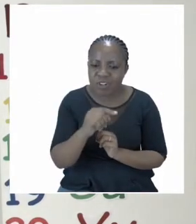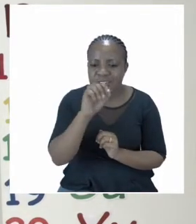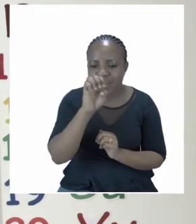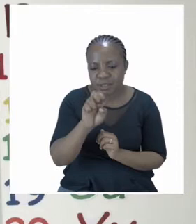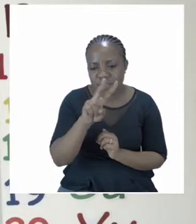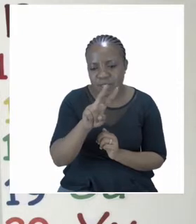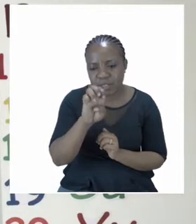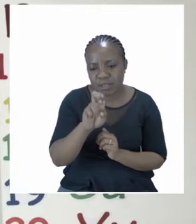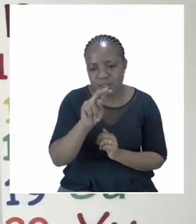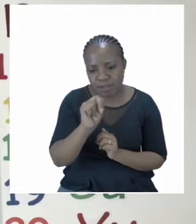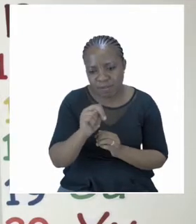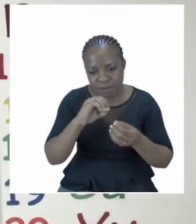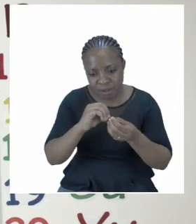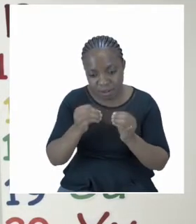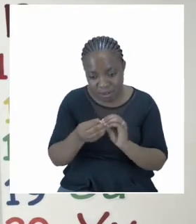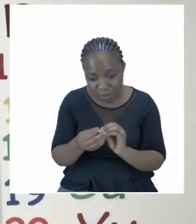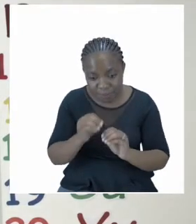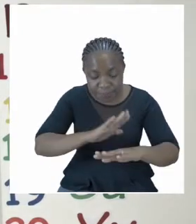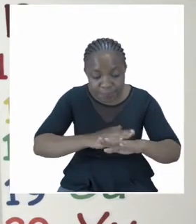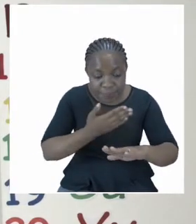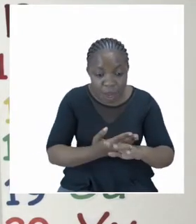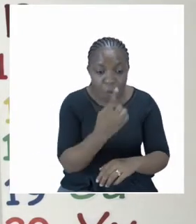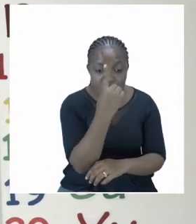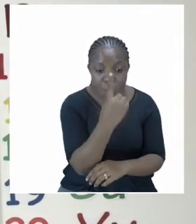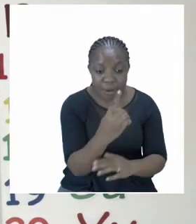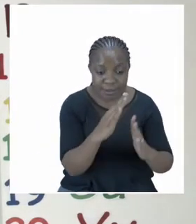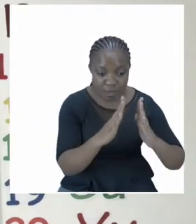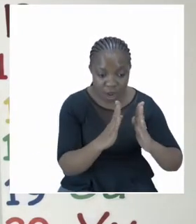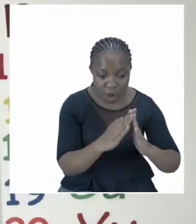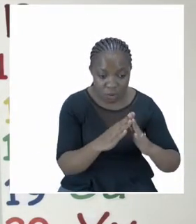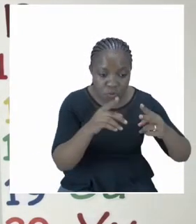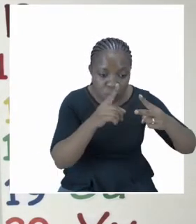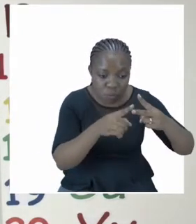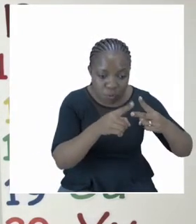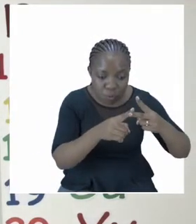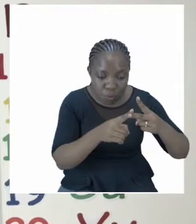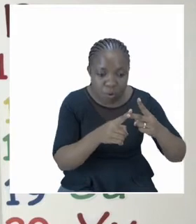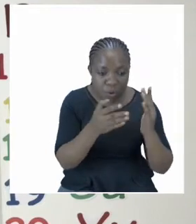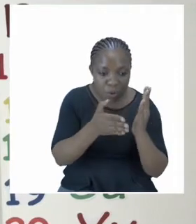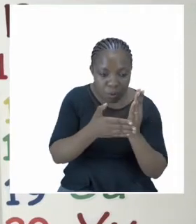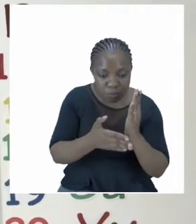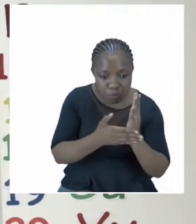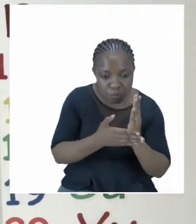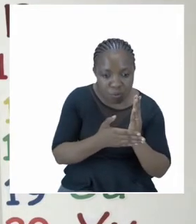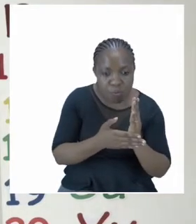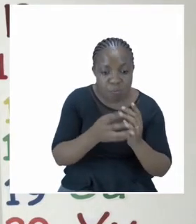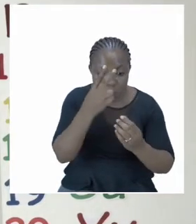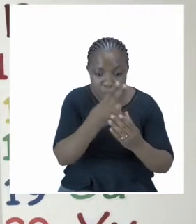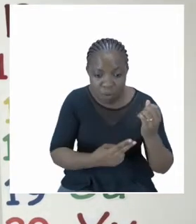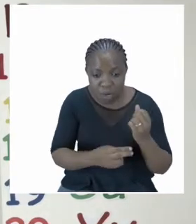If the door and the window have both even numbers, then you can